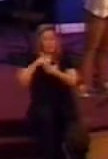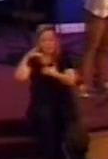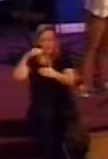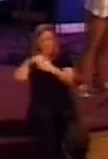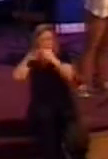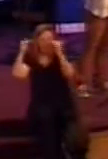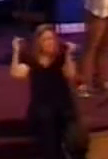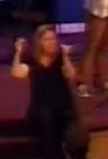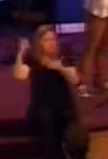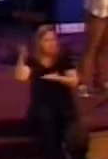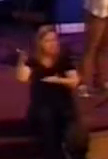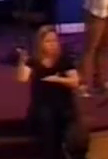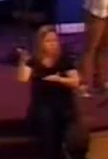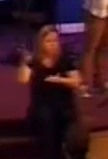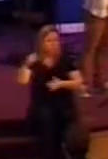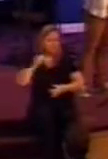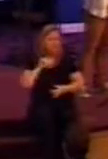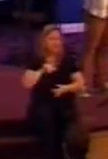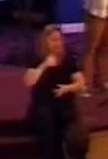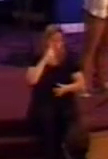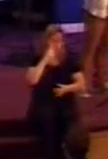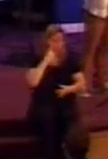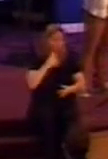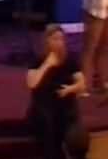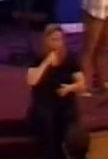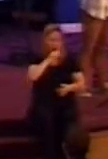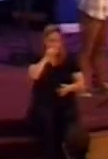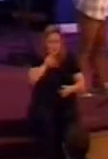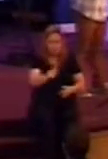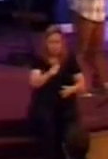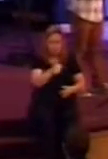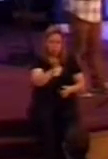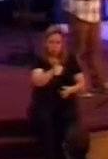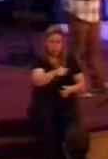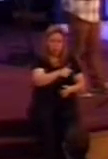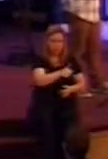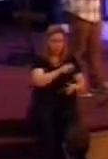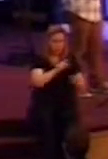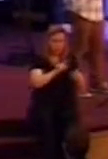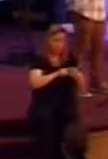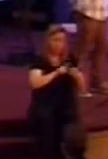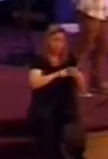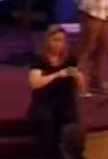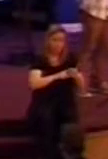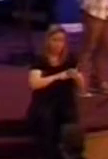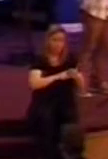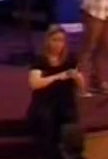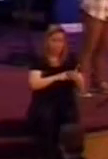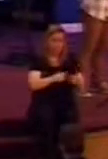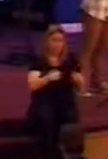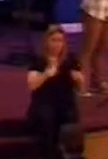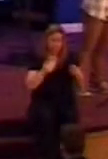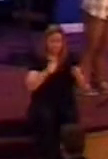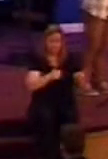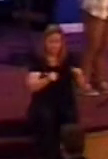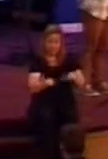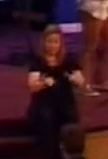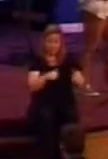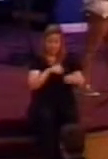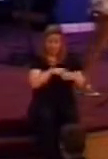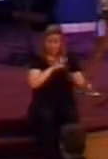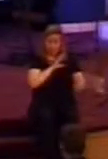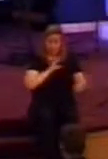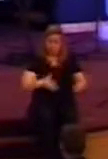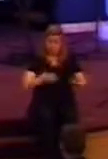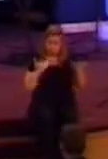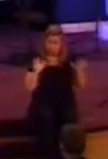heaven? That's a question that you can ask yourself. Here's the second question. Have you been baptized into Christ? You see, when my